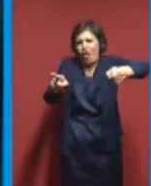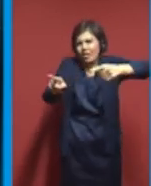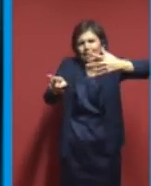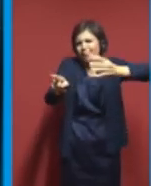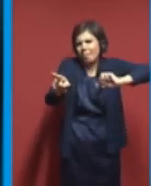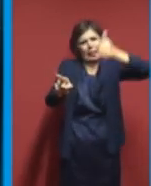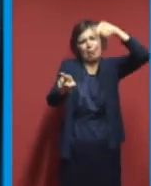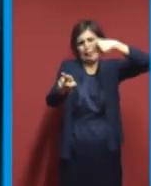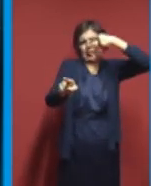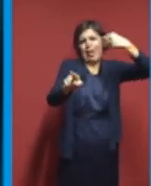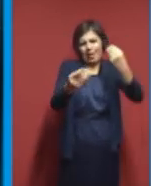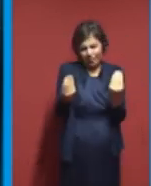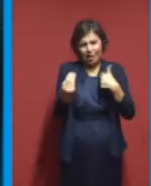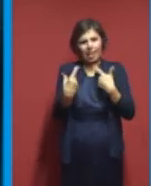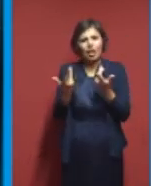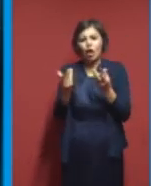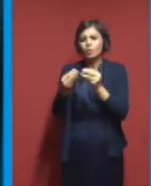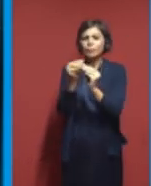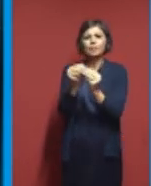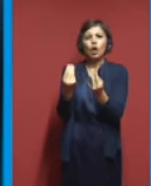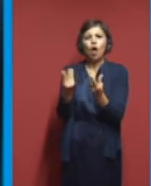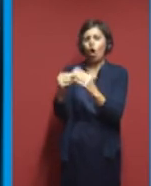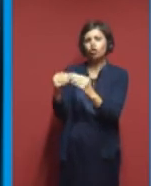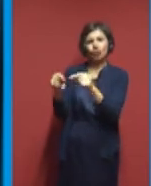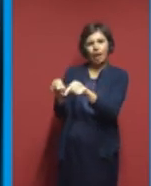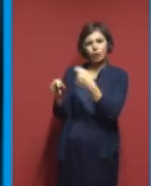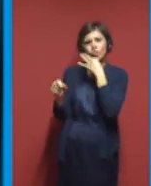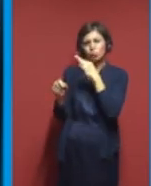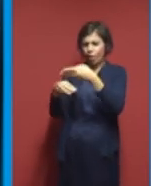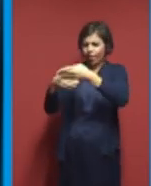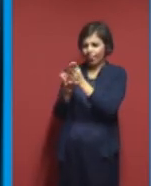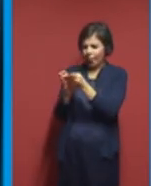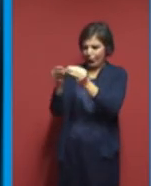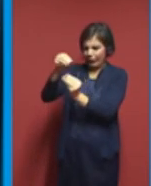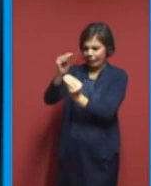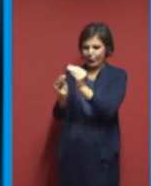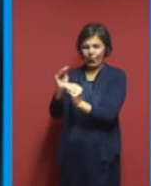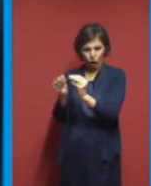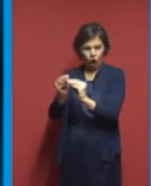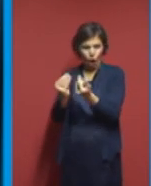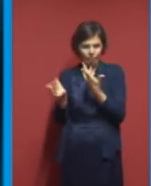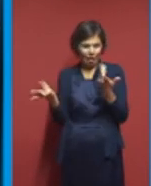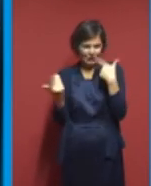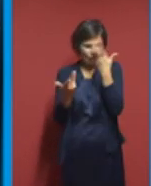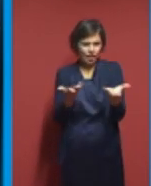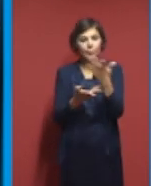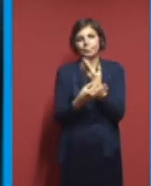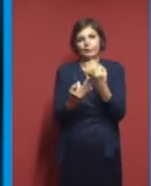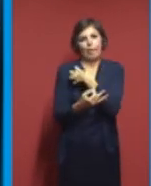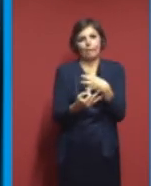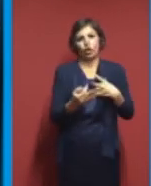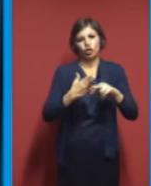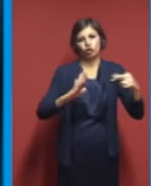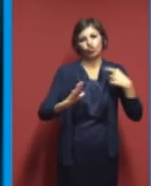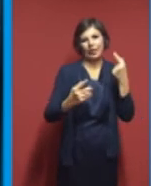But biotechnology is often a little bit presents more of a hurdle for us to be able to get into it. So I just wanted to offer that there are